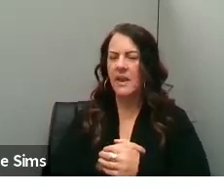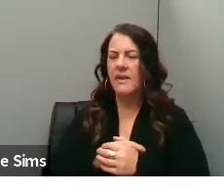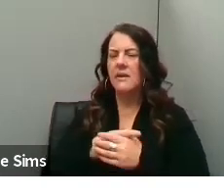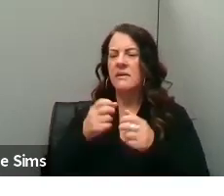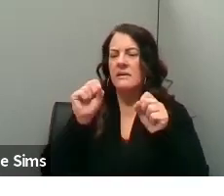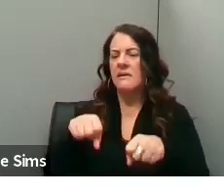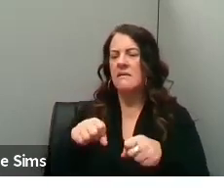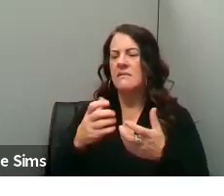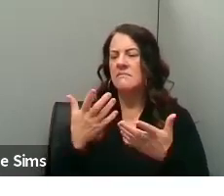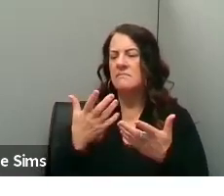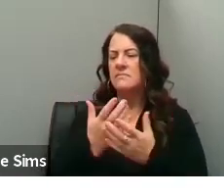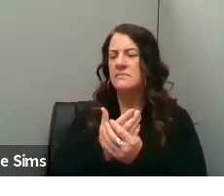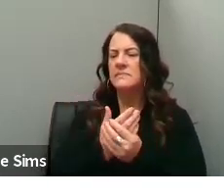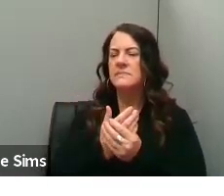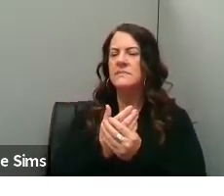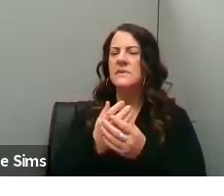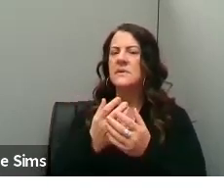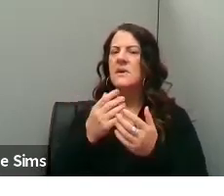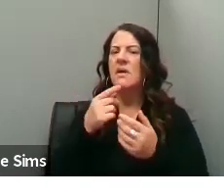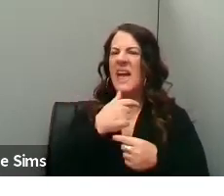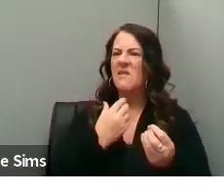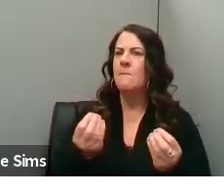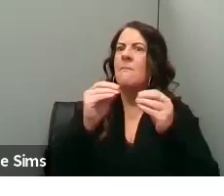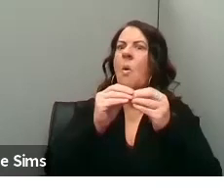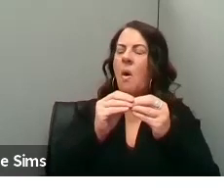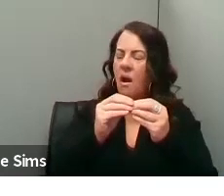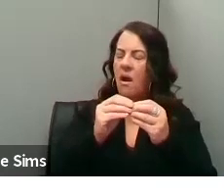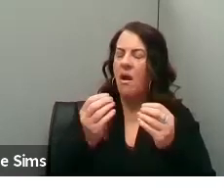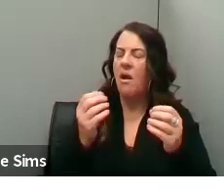be more protective of what the state